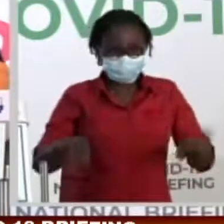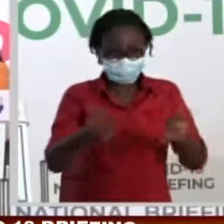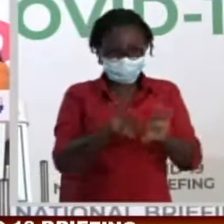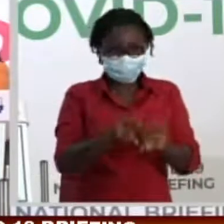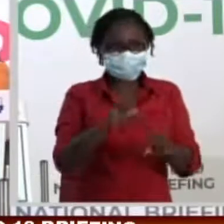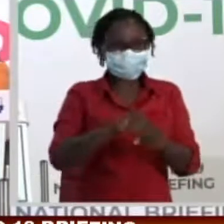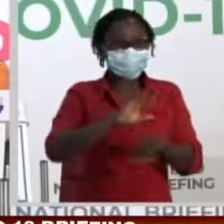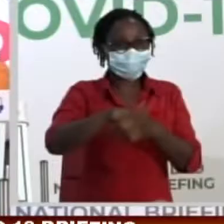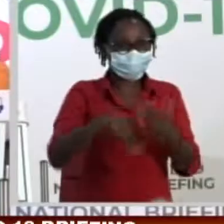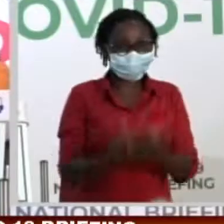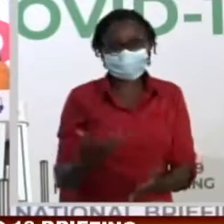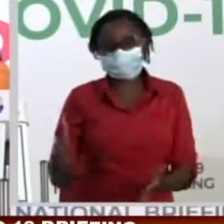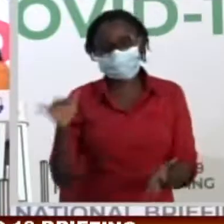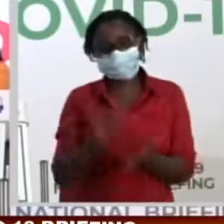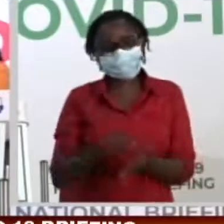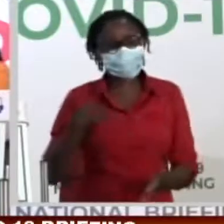parameters.